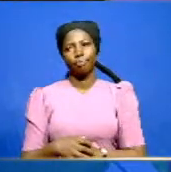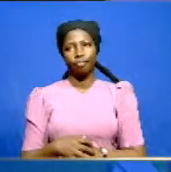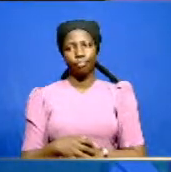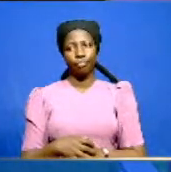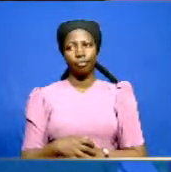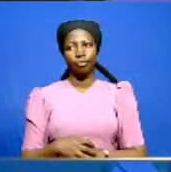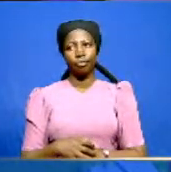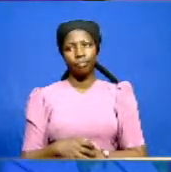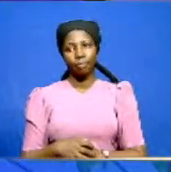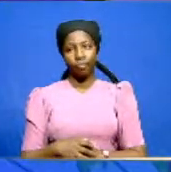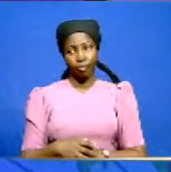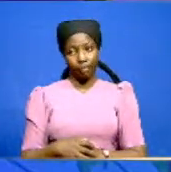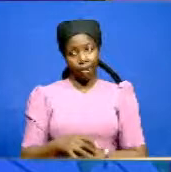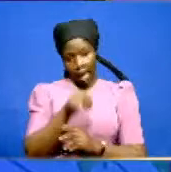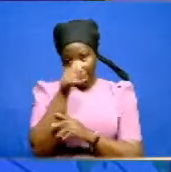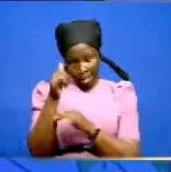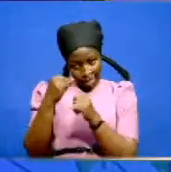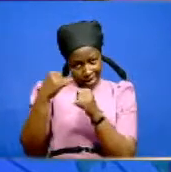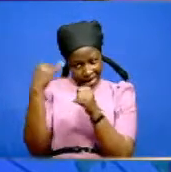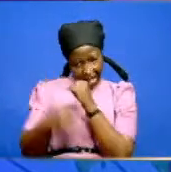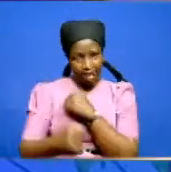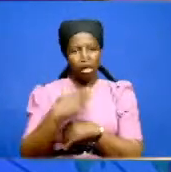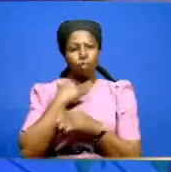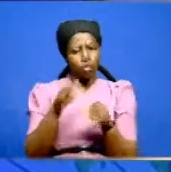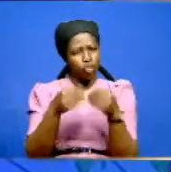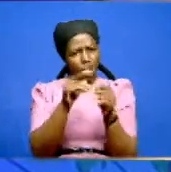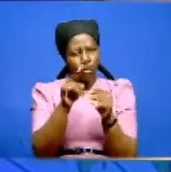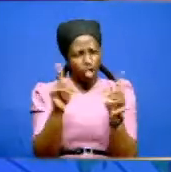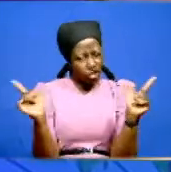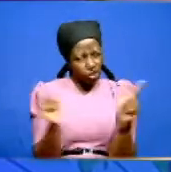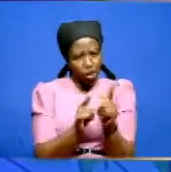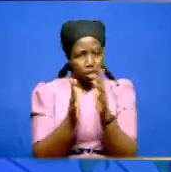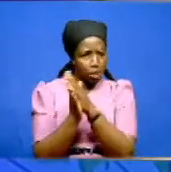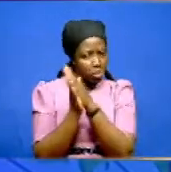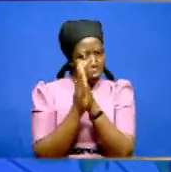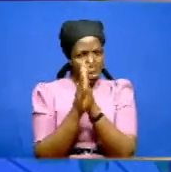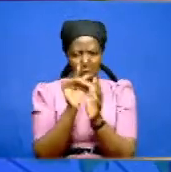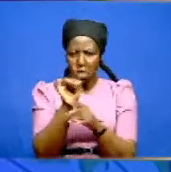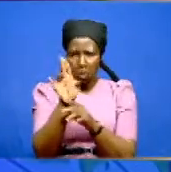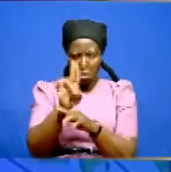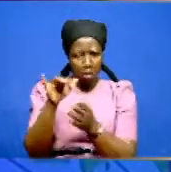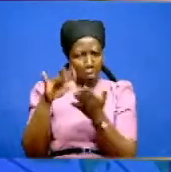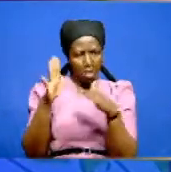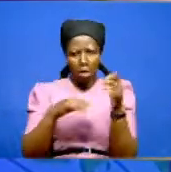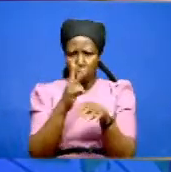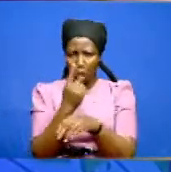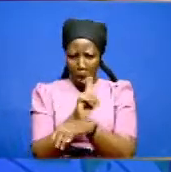On this last one, I'm going to give you a very brief story, and it will not take 2 minutes.